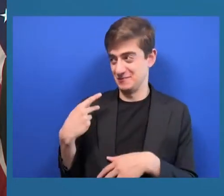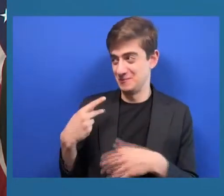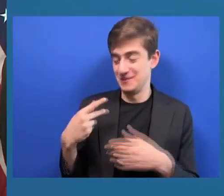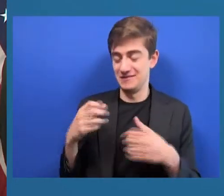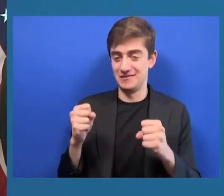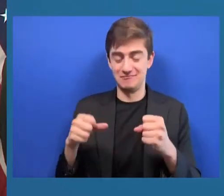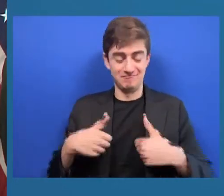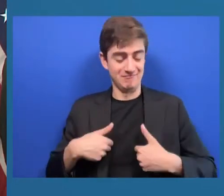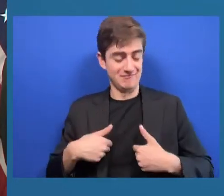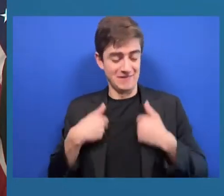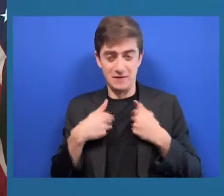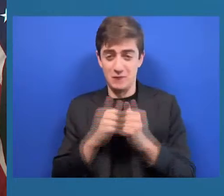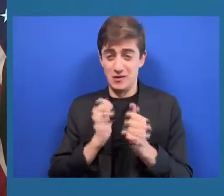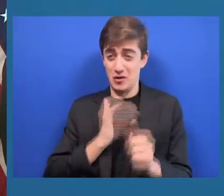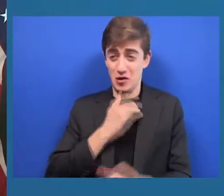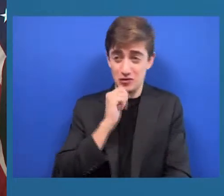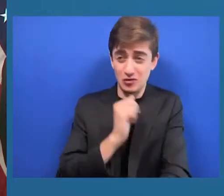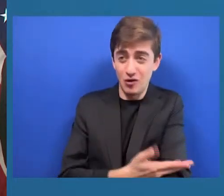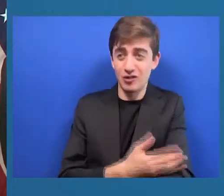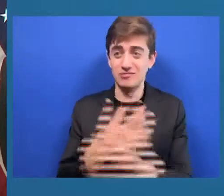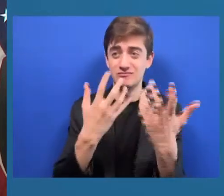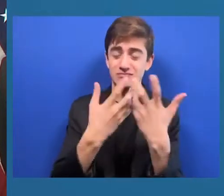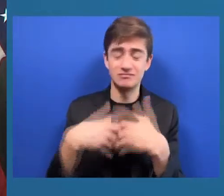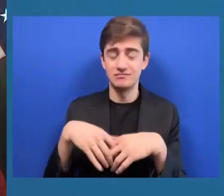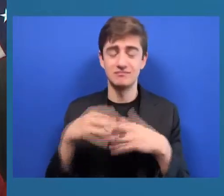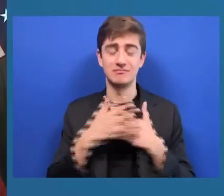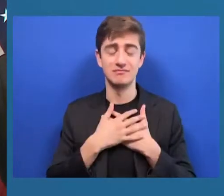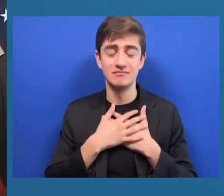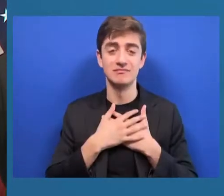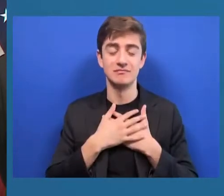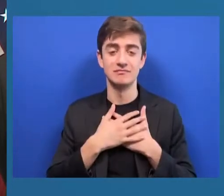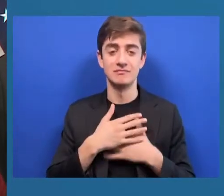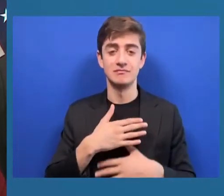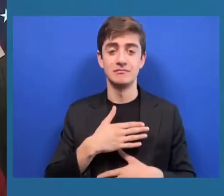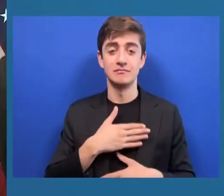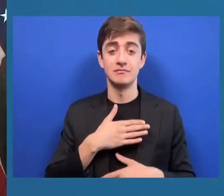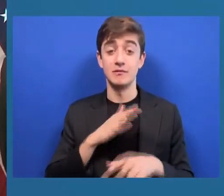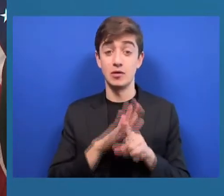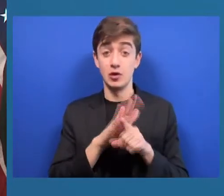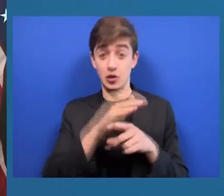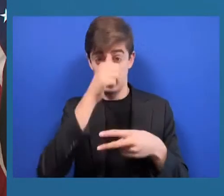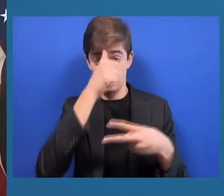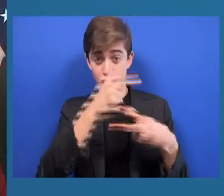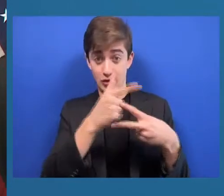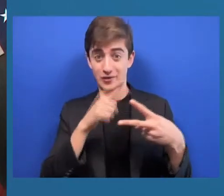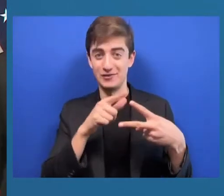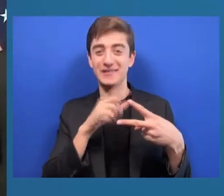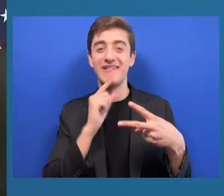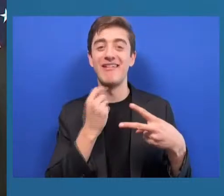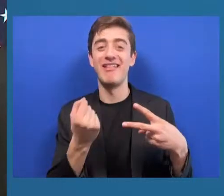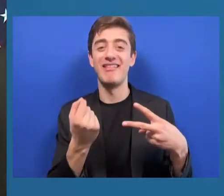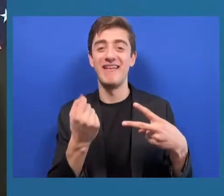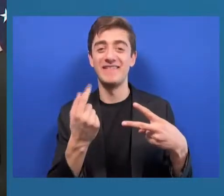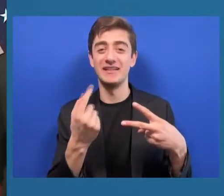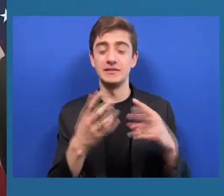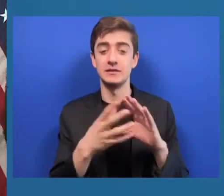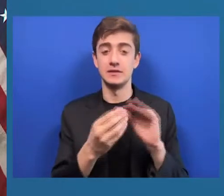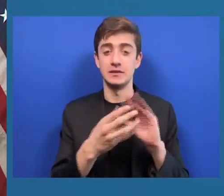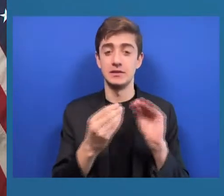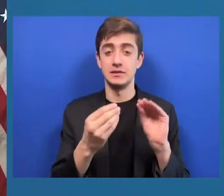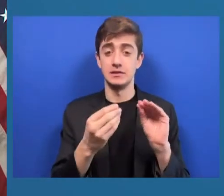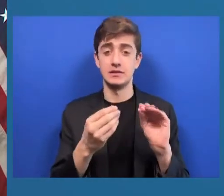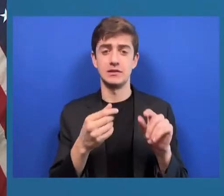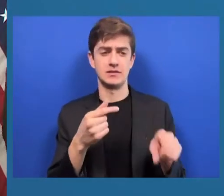her. We're so grateful that her 11-year-old brother says the G-tube is the